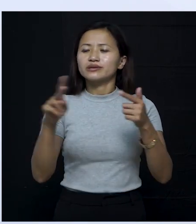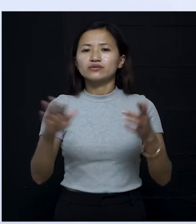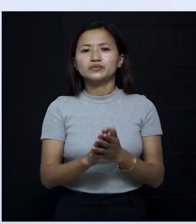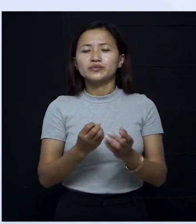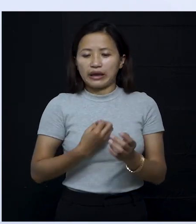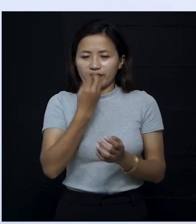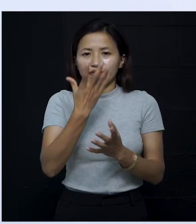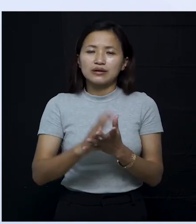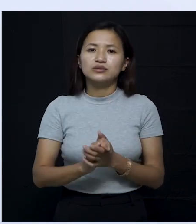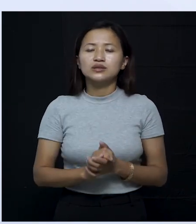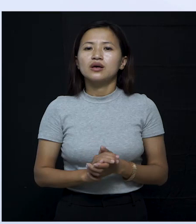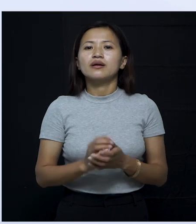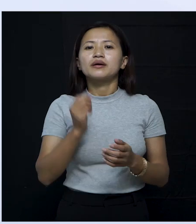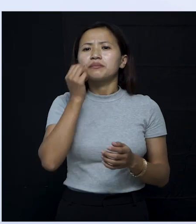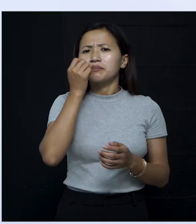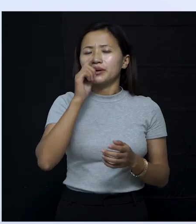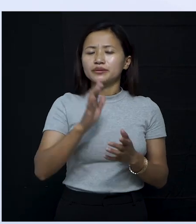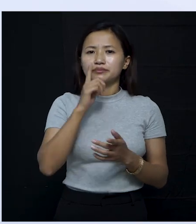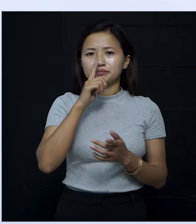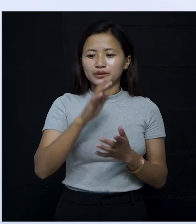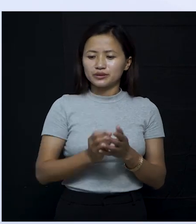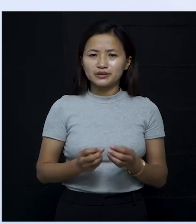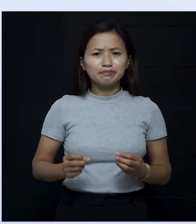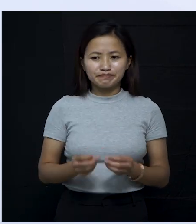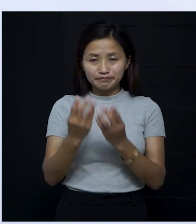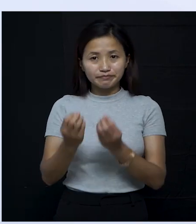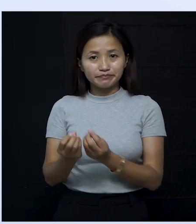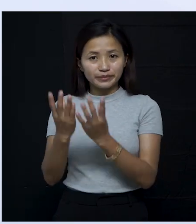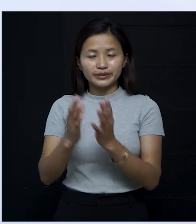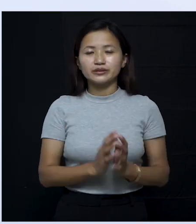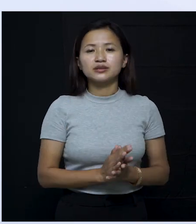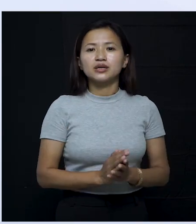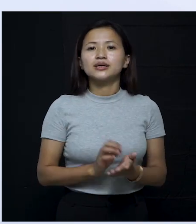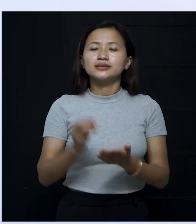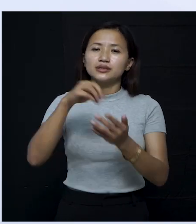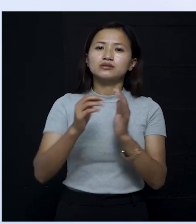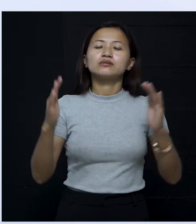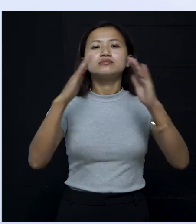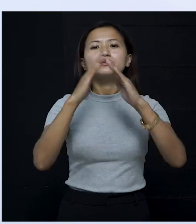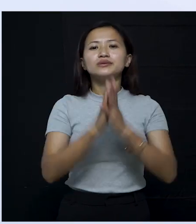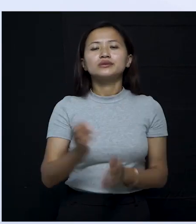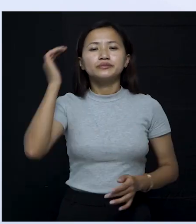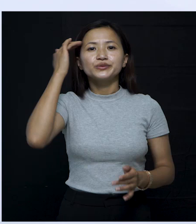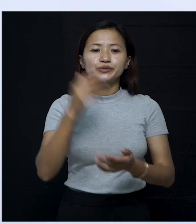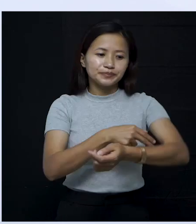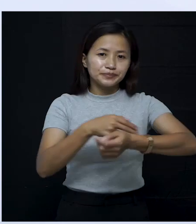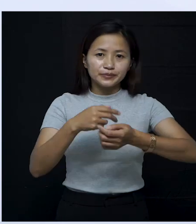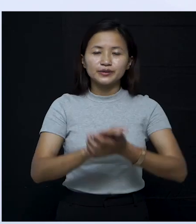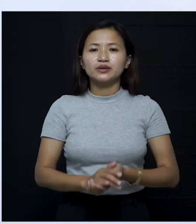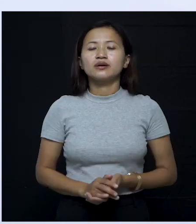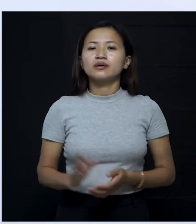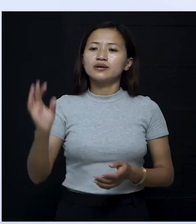flowers your parents plant or your moms plant or tend in your home, isn't it? You will know the name. So